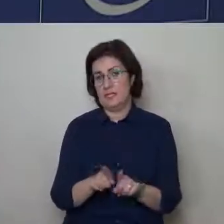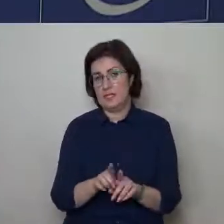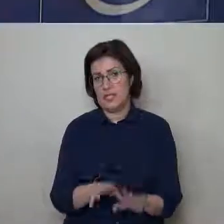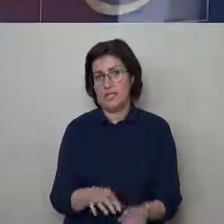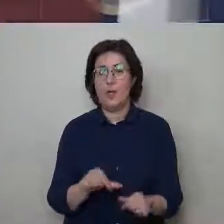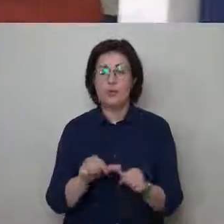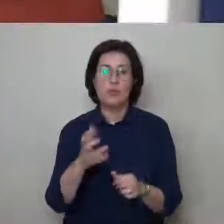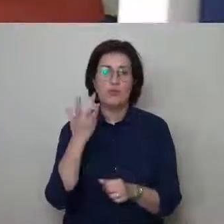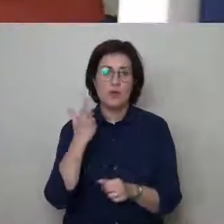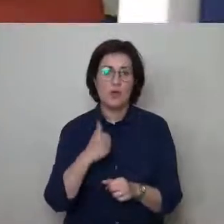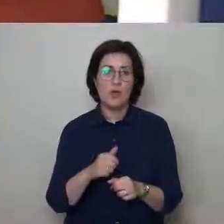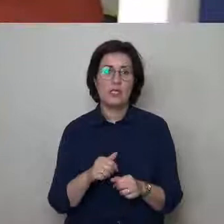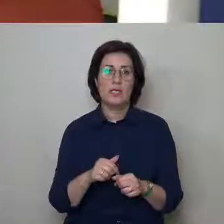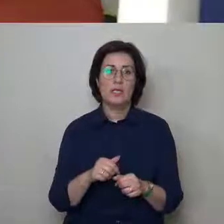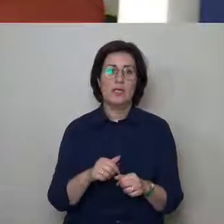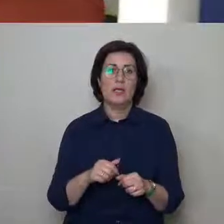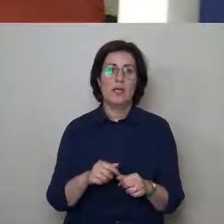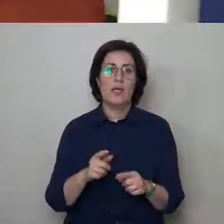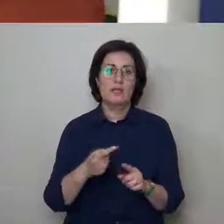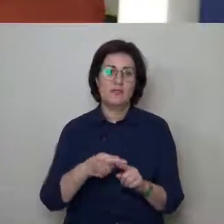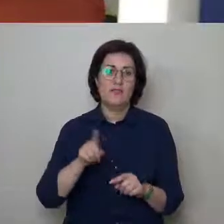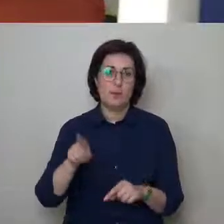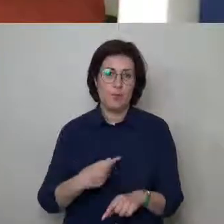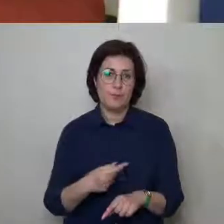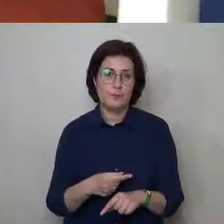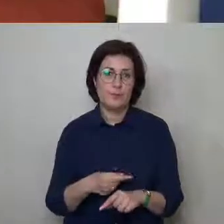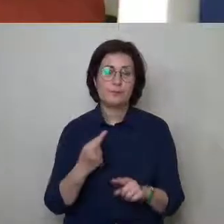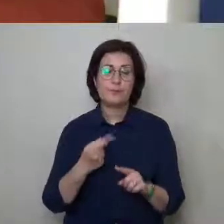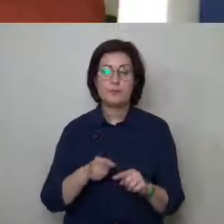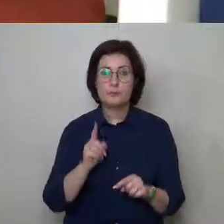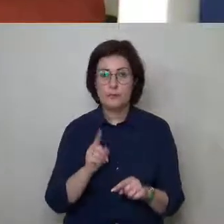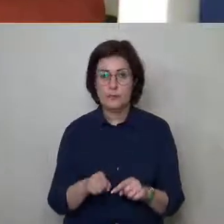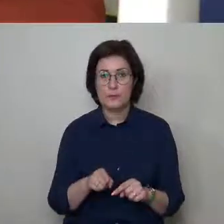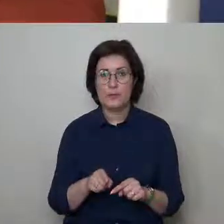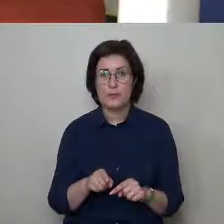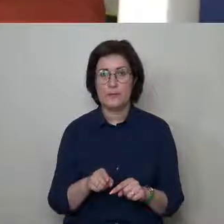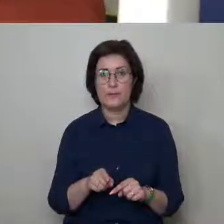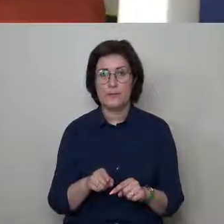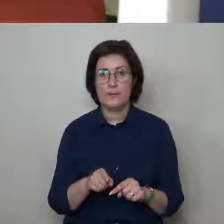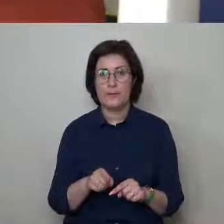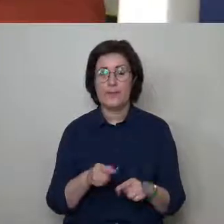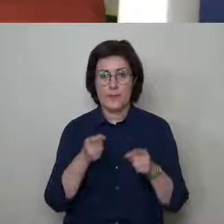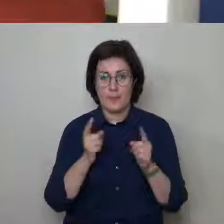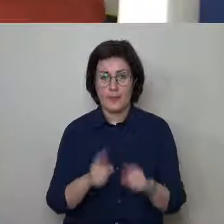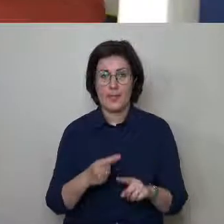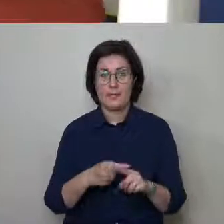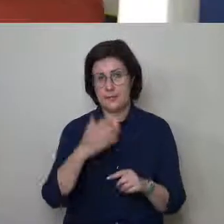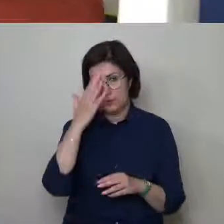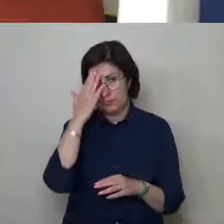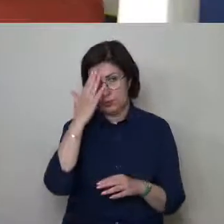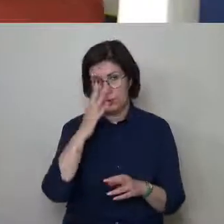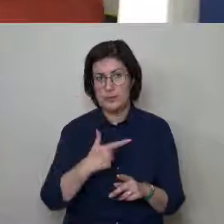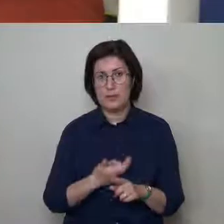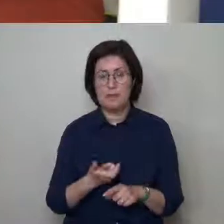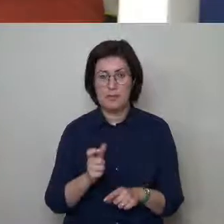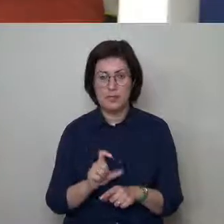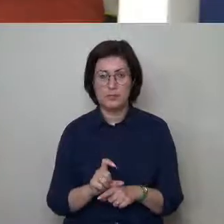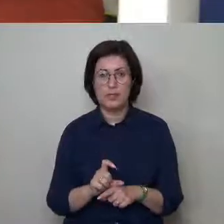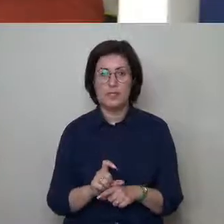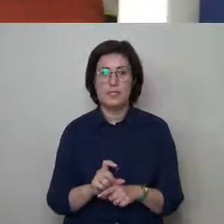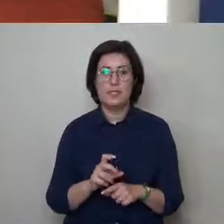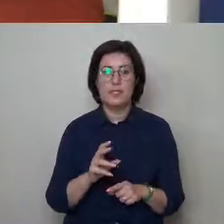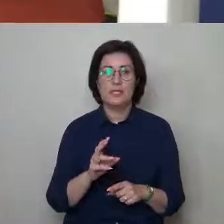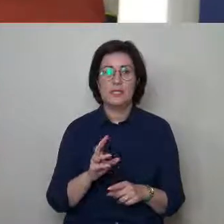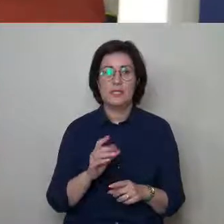case, to justify to a donor why we have lost it and what kind of costs we have paid. So